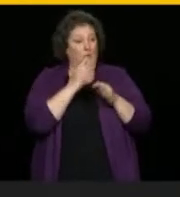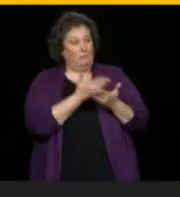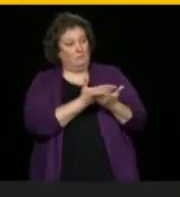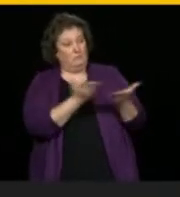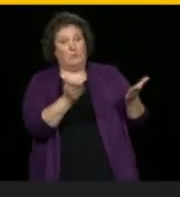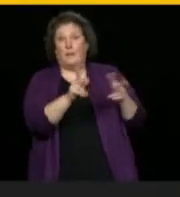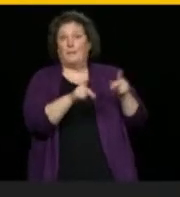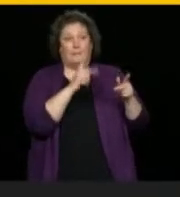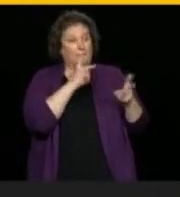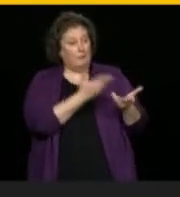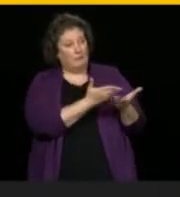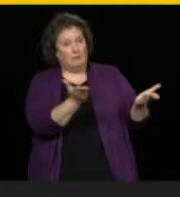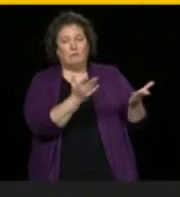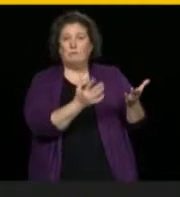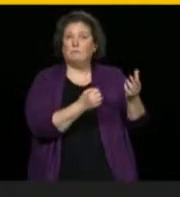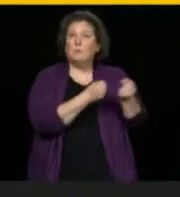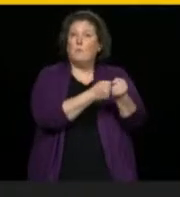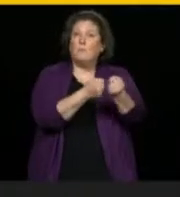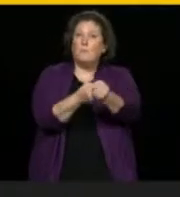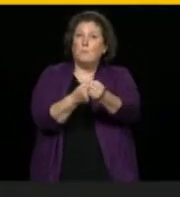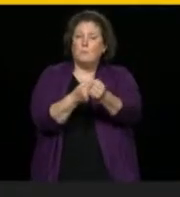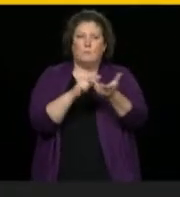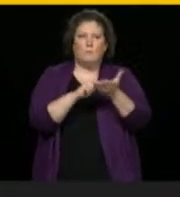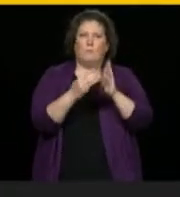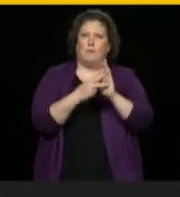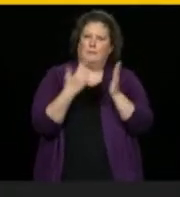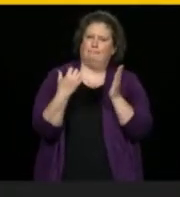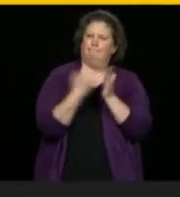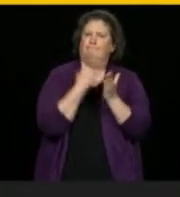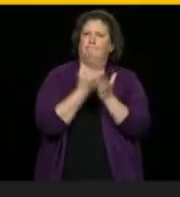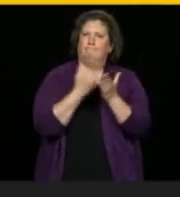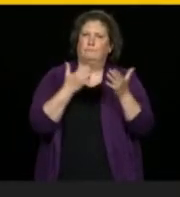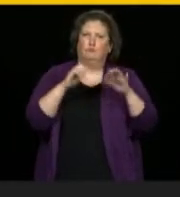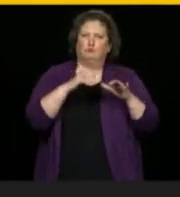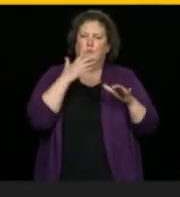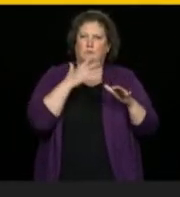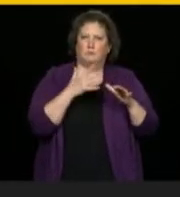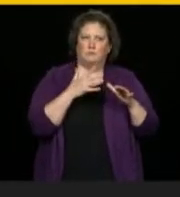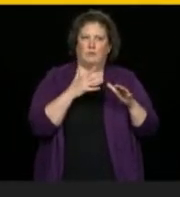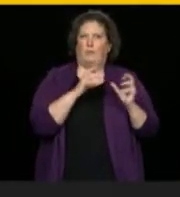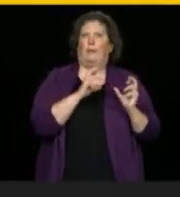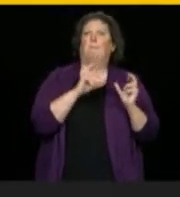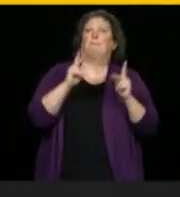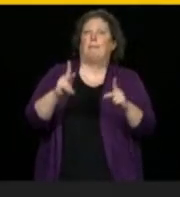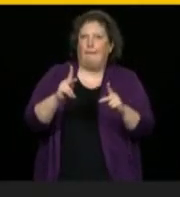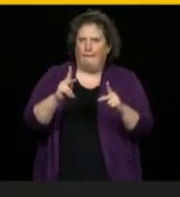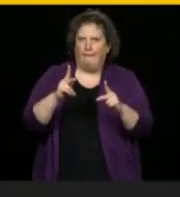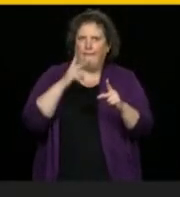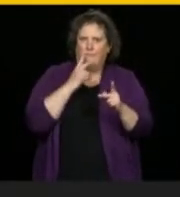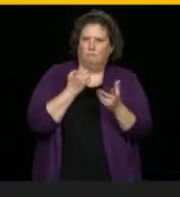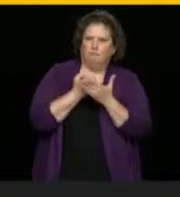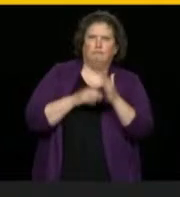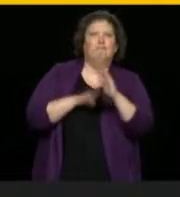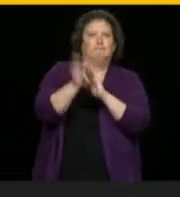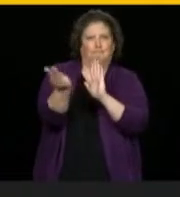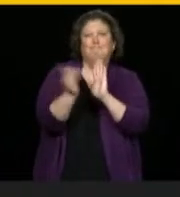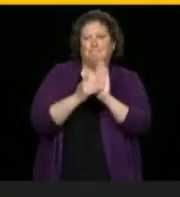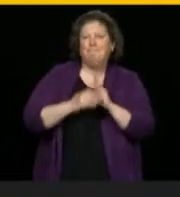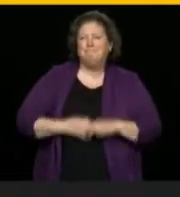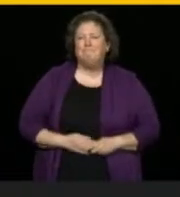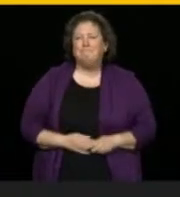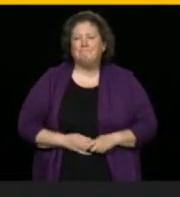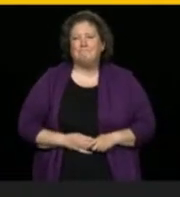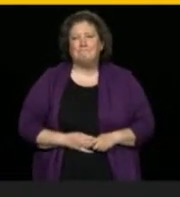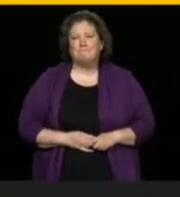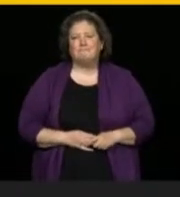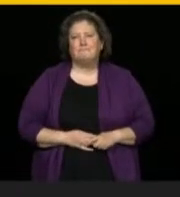our chances of getting back on our feet as quickly as possible as an economy. I know there are people out there who said we